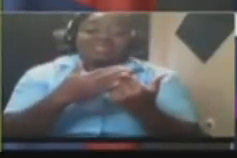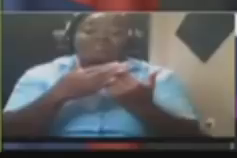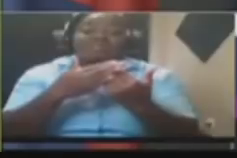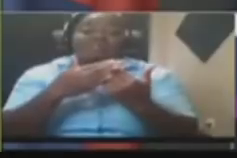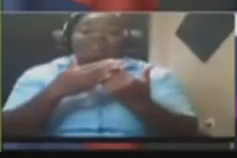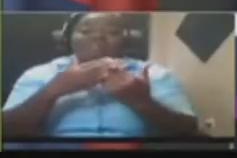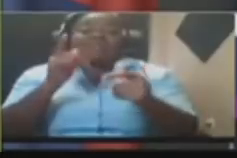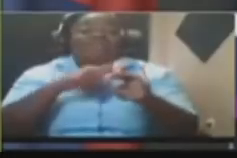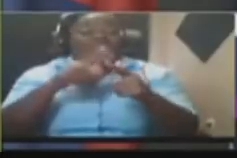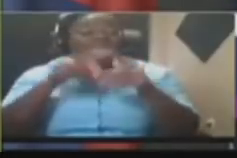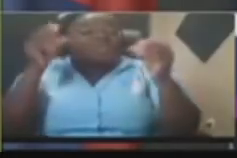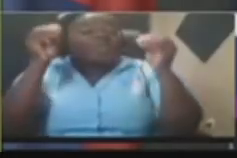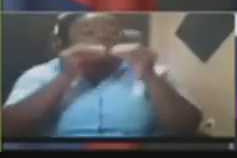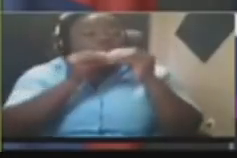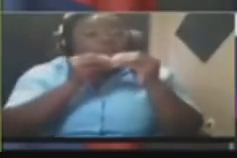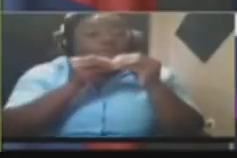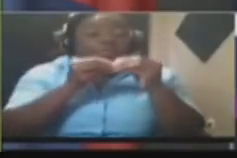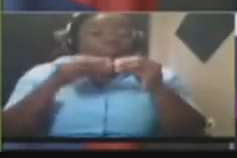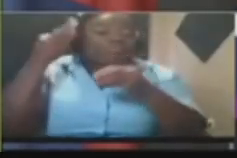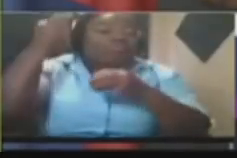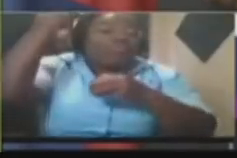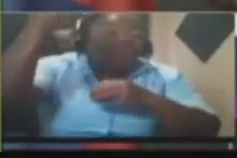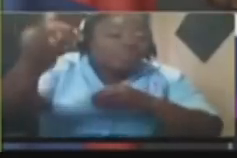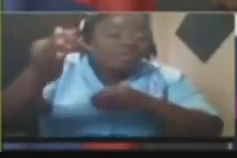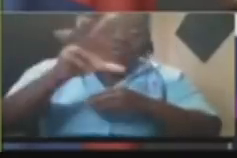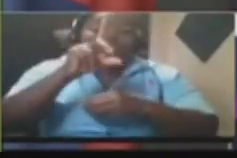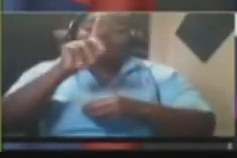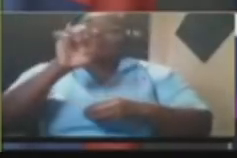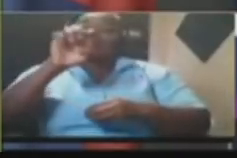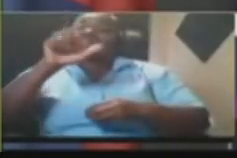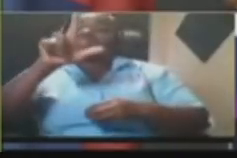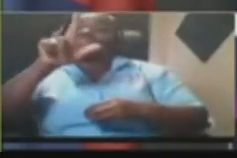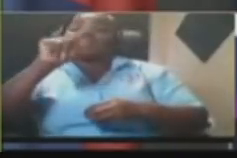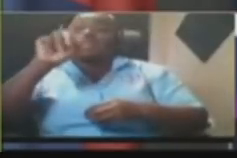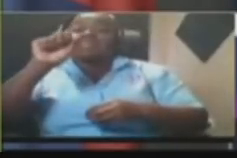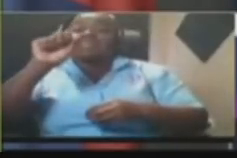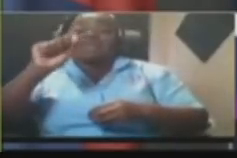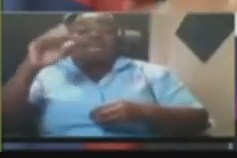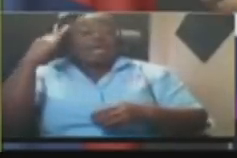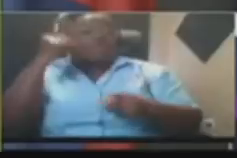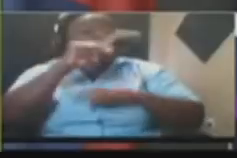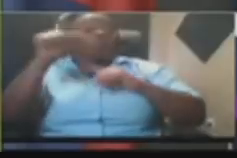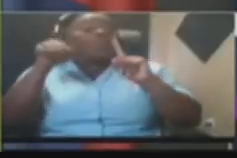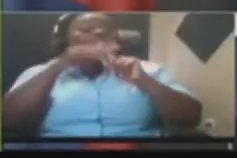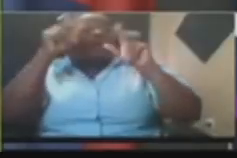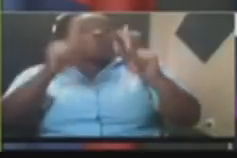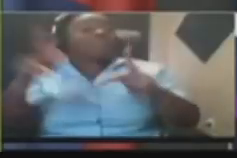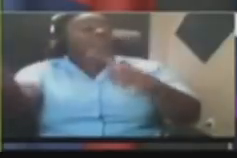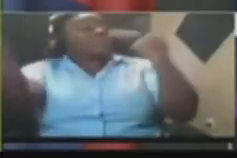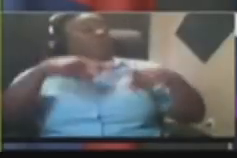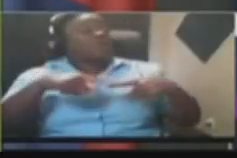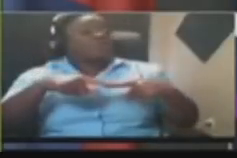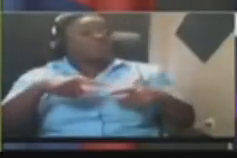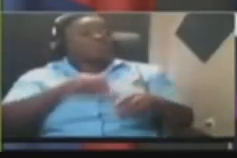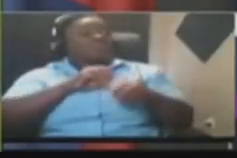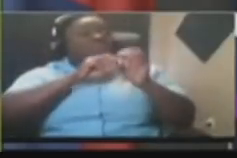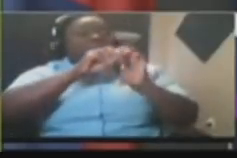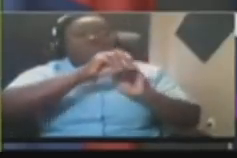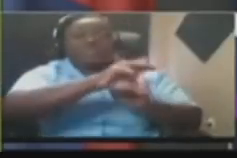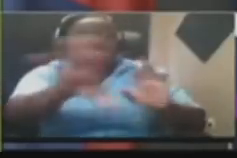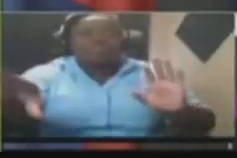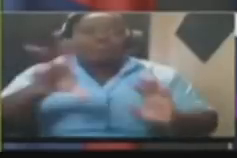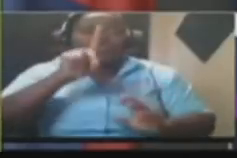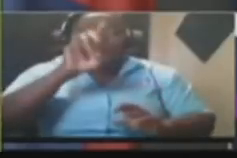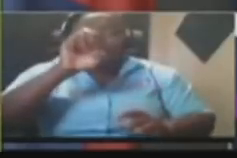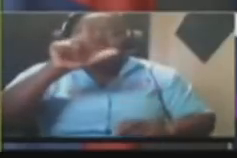weeks and months ahead, the Delta variant, I don't know when the first person will get through to bring it here for us, because we are in the world's